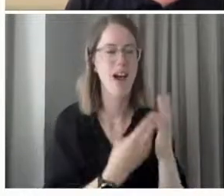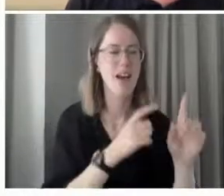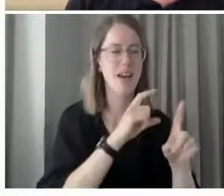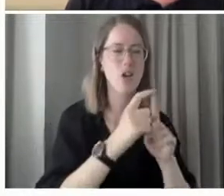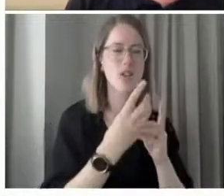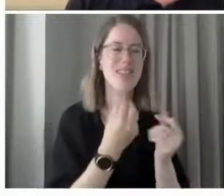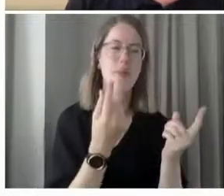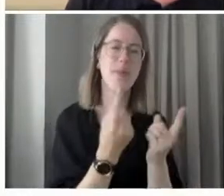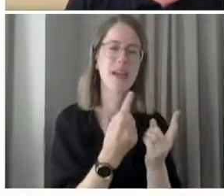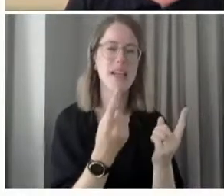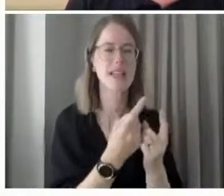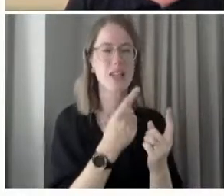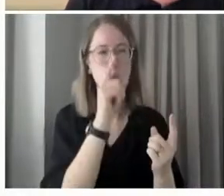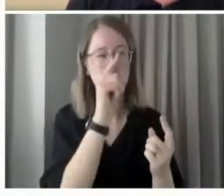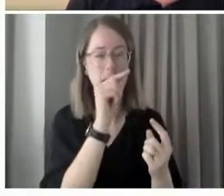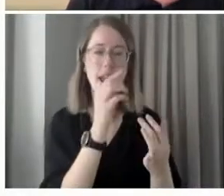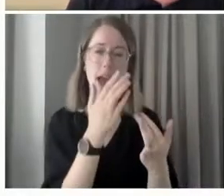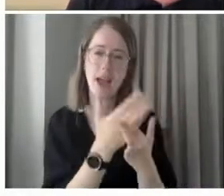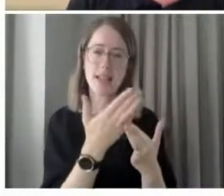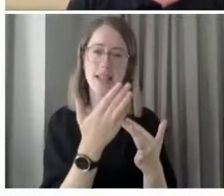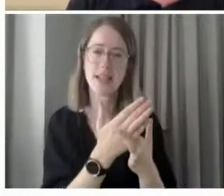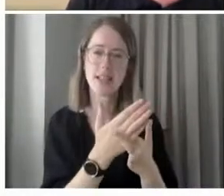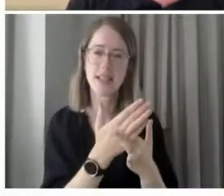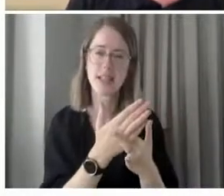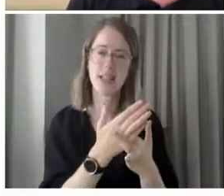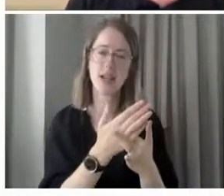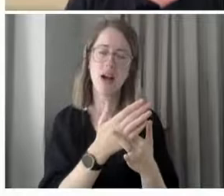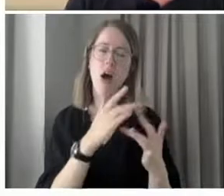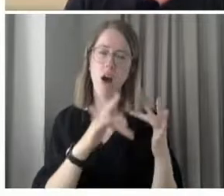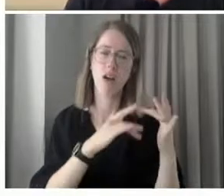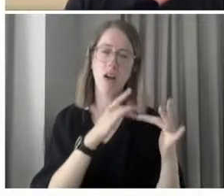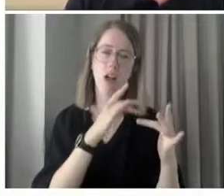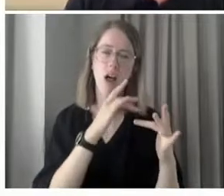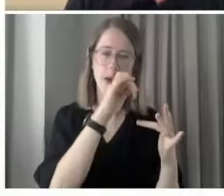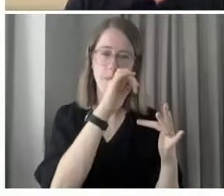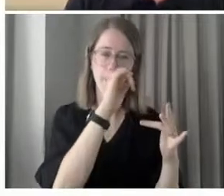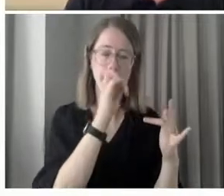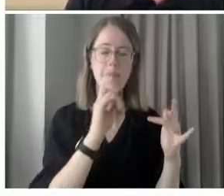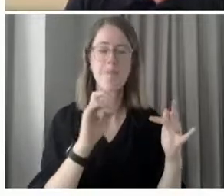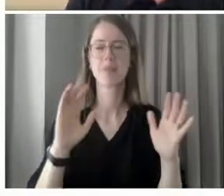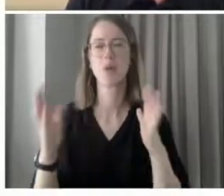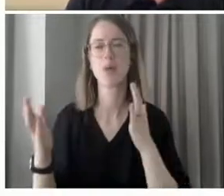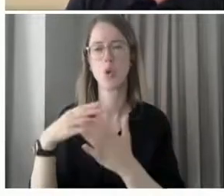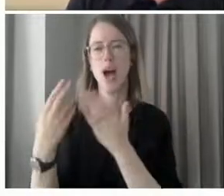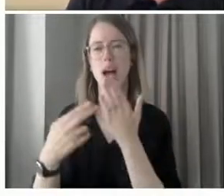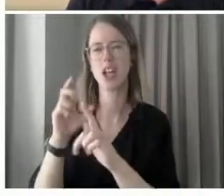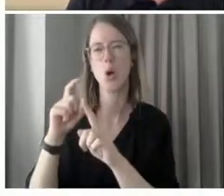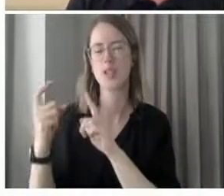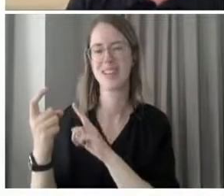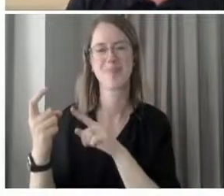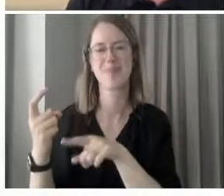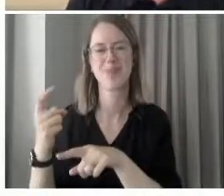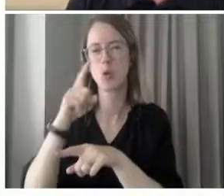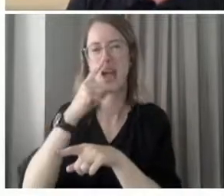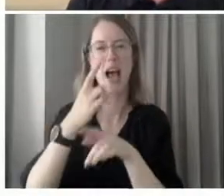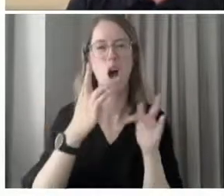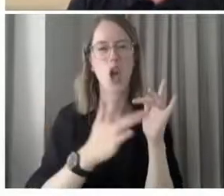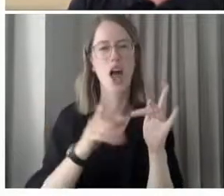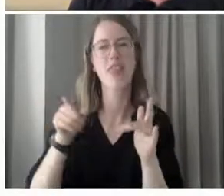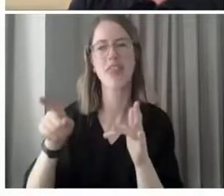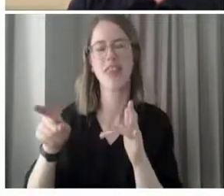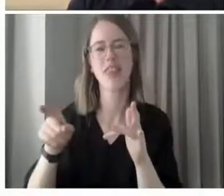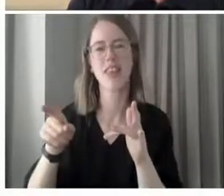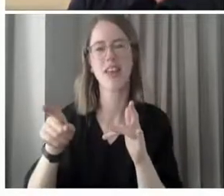can access it in some way online, and art and culture that's made deliberately for